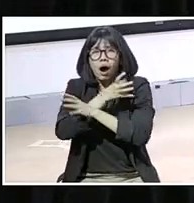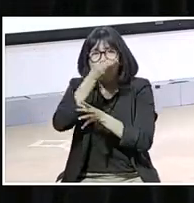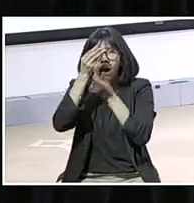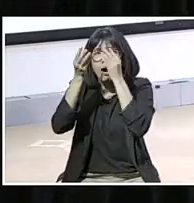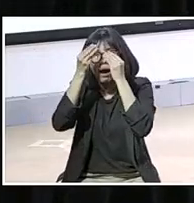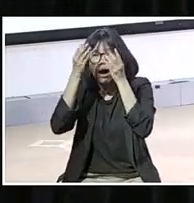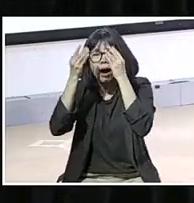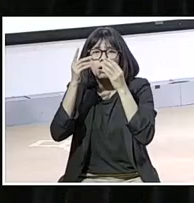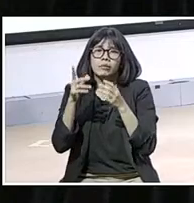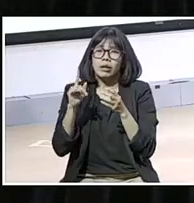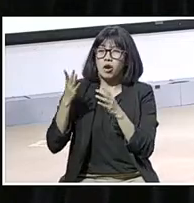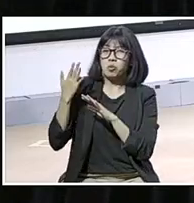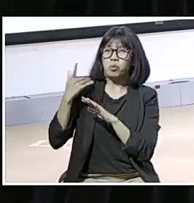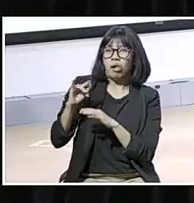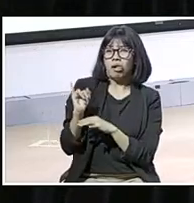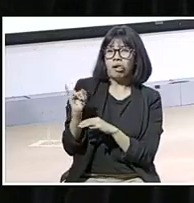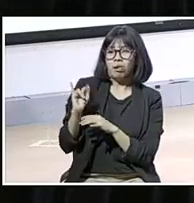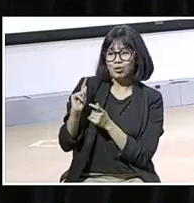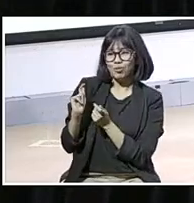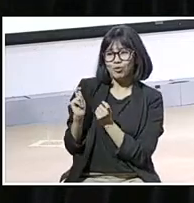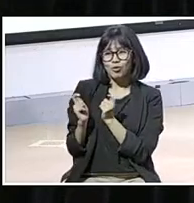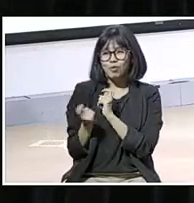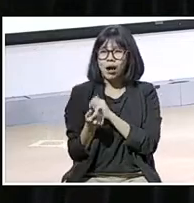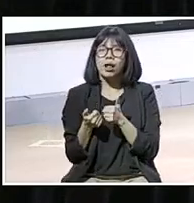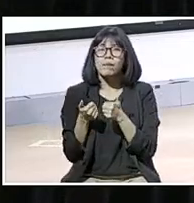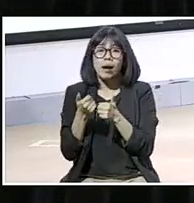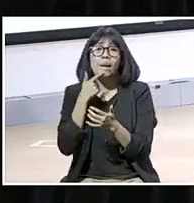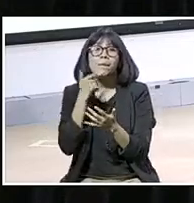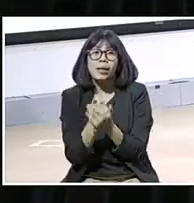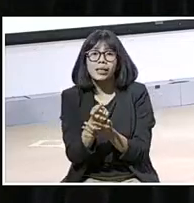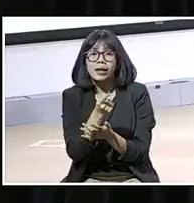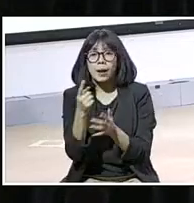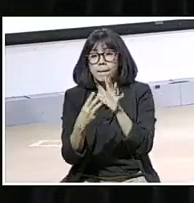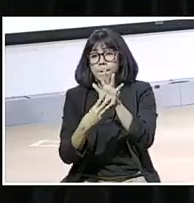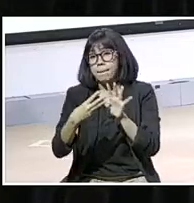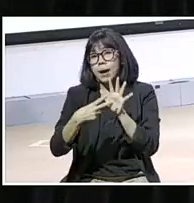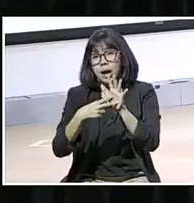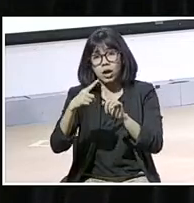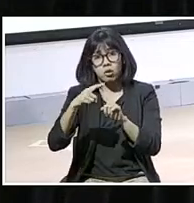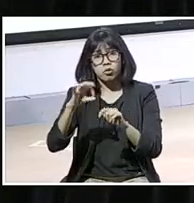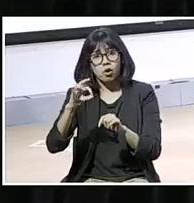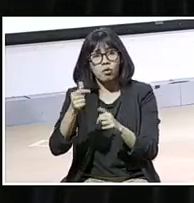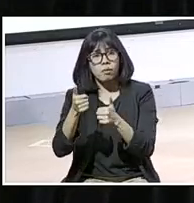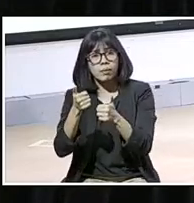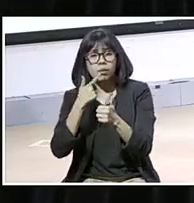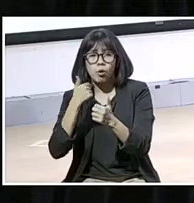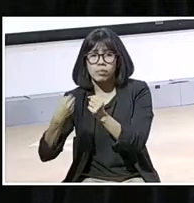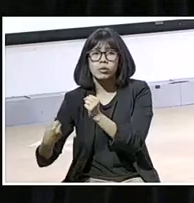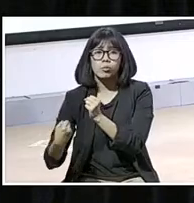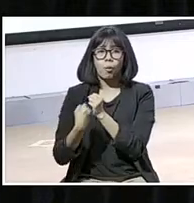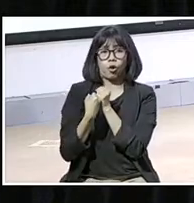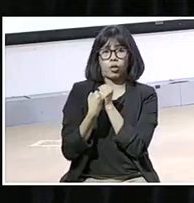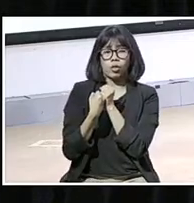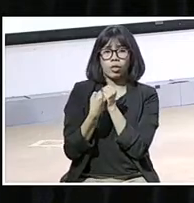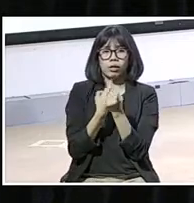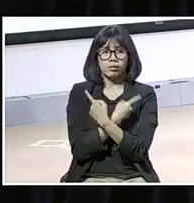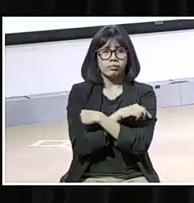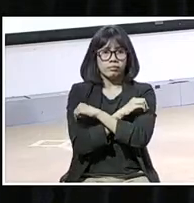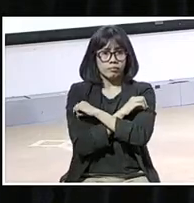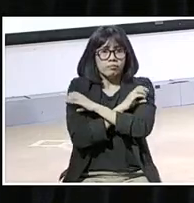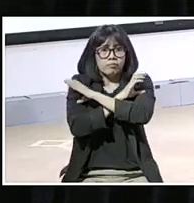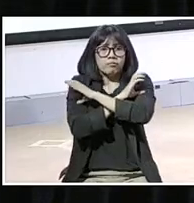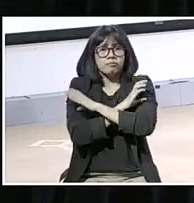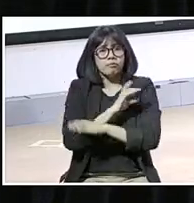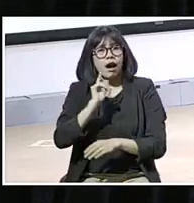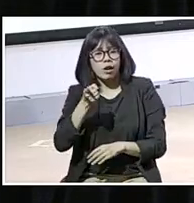becoming better. So, yeah, you need to have mentors, and you have to look in different areas to find that. But you have to be very persistent, you know,